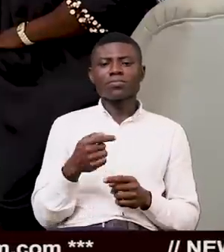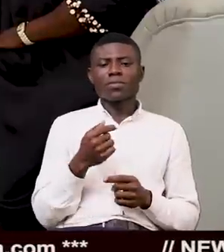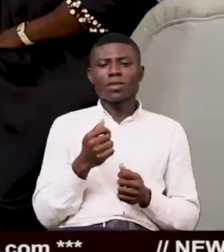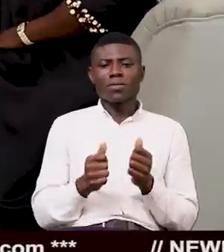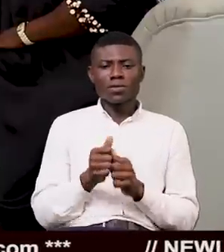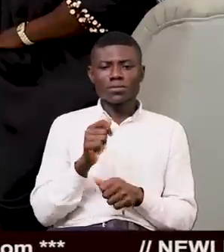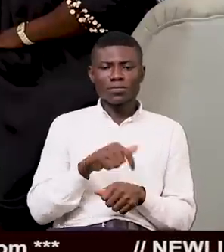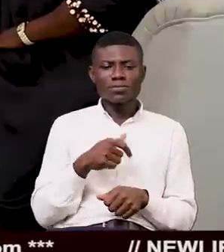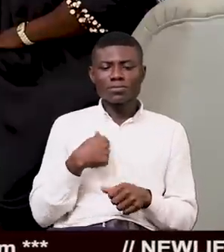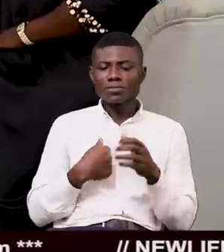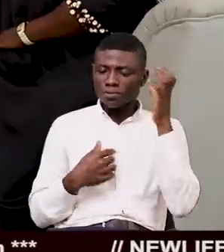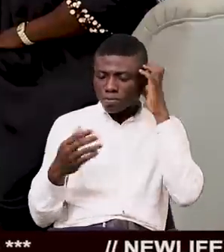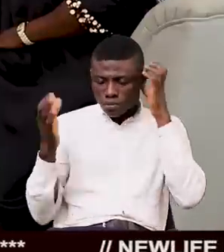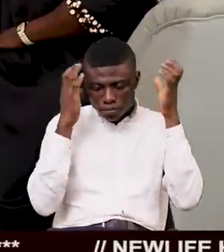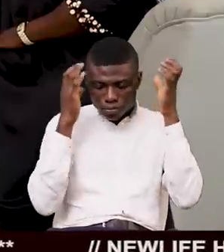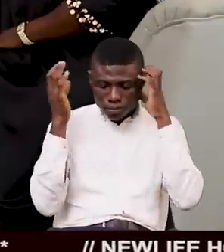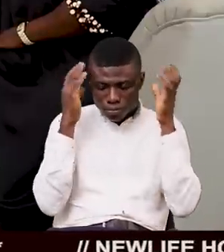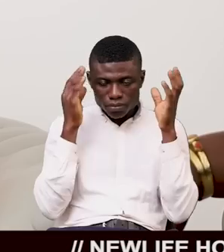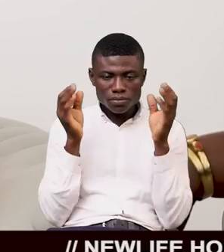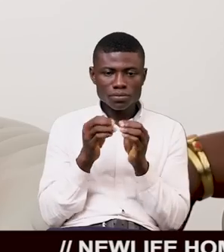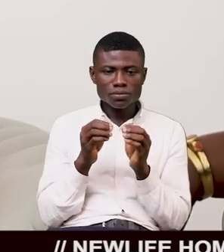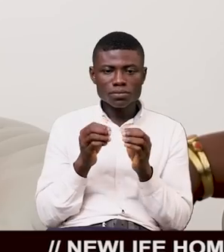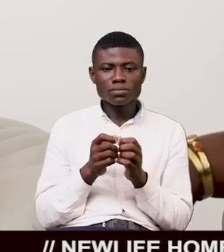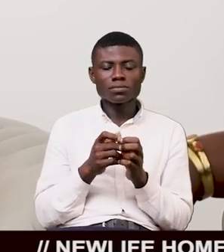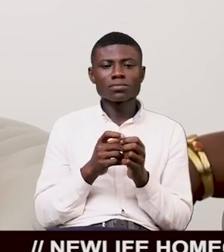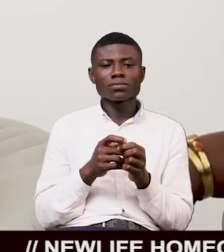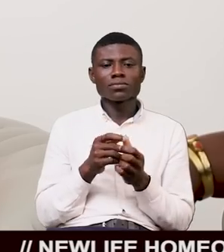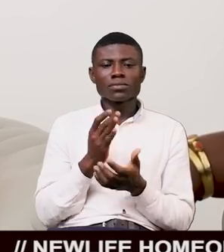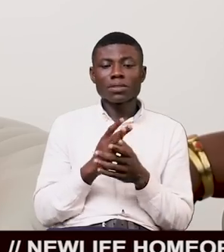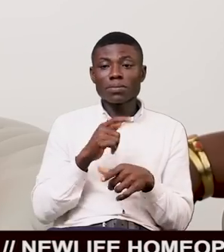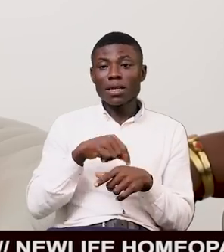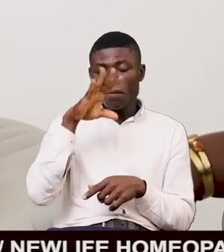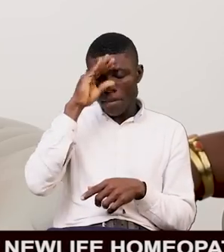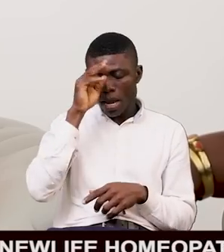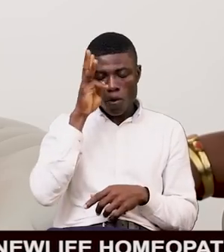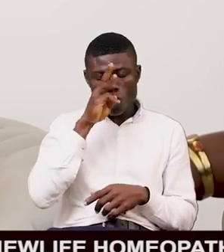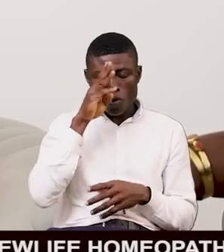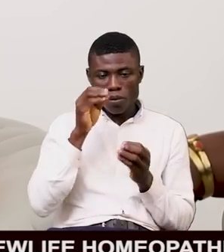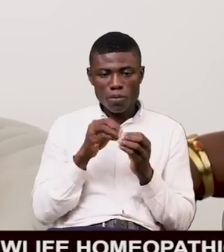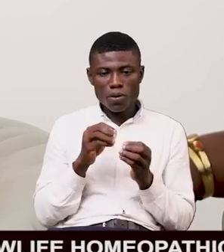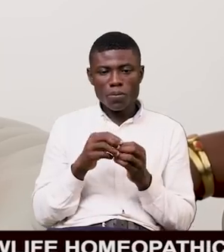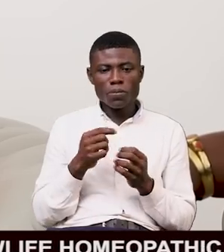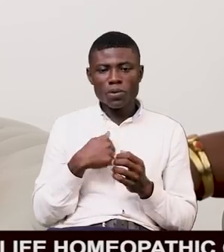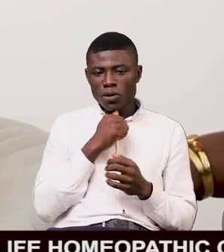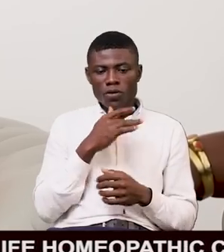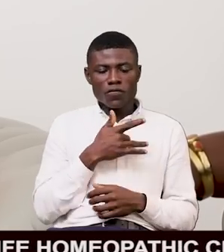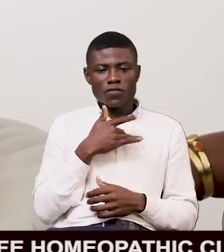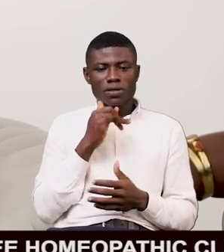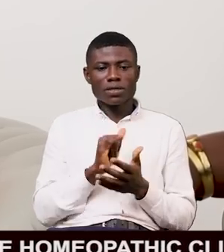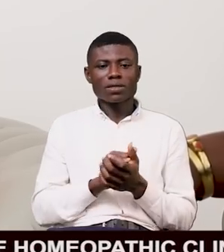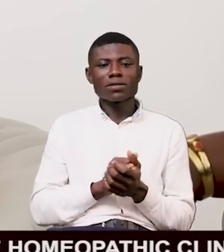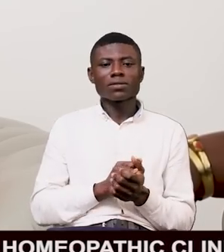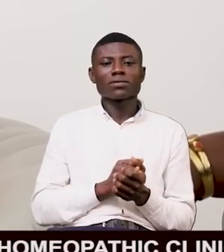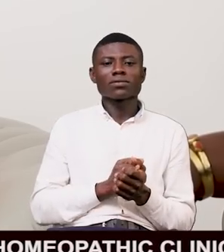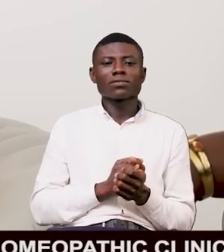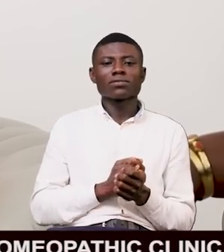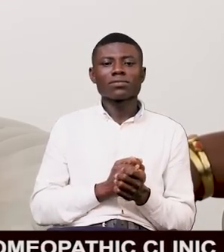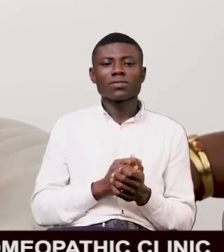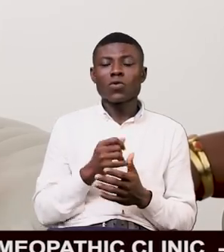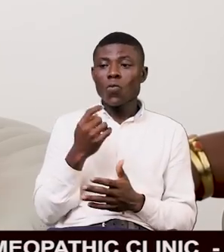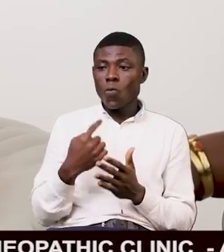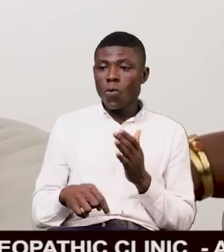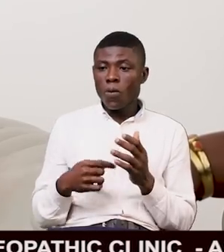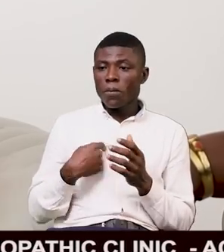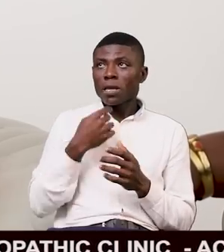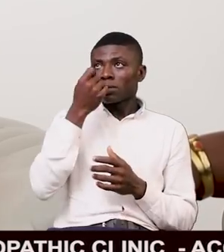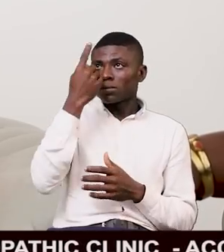titi se na wo ken ya wo mo be ma na ha o mi de nka ho kra nka me de ho kra kra kra de mi